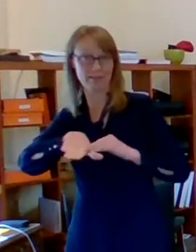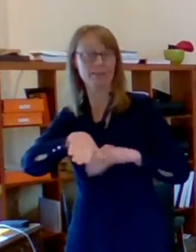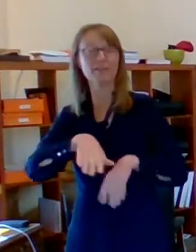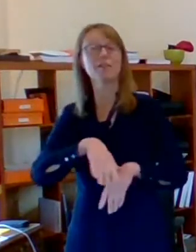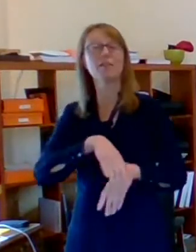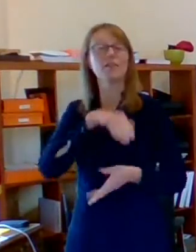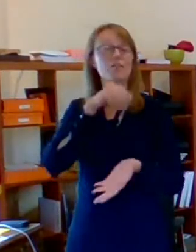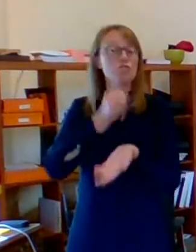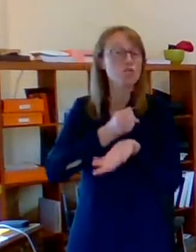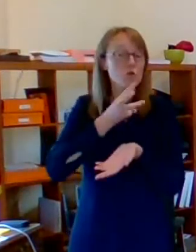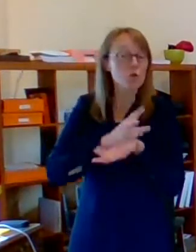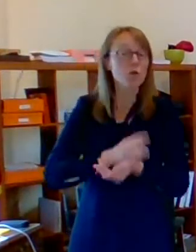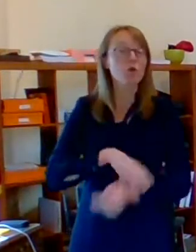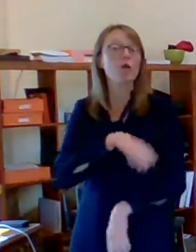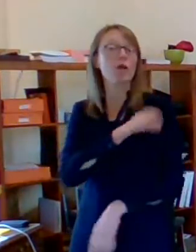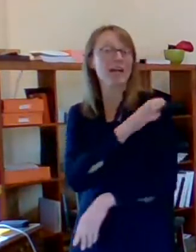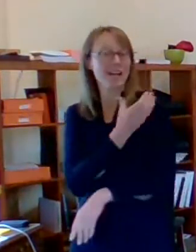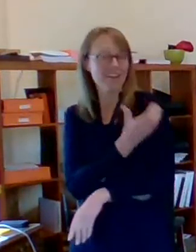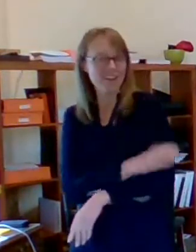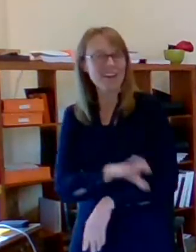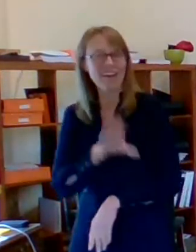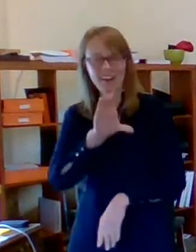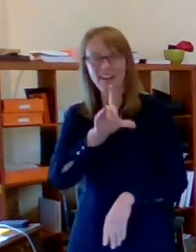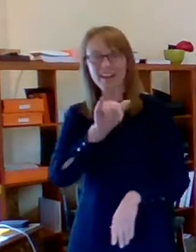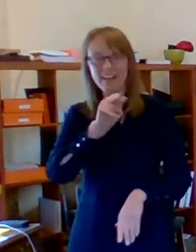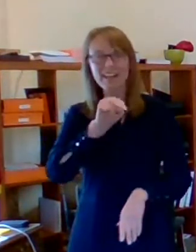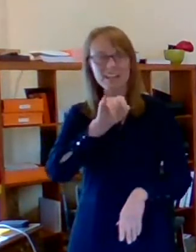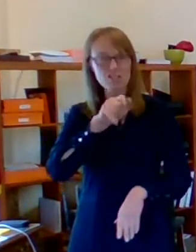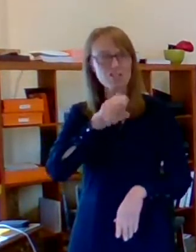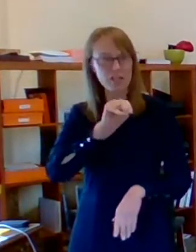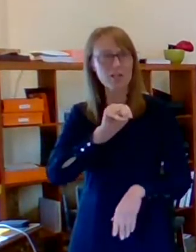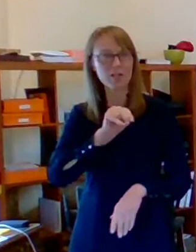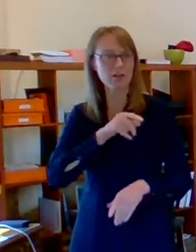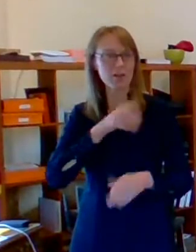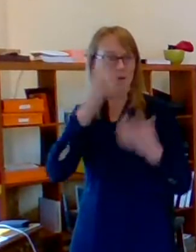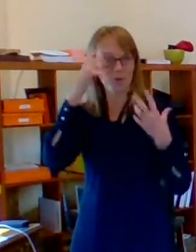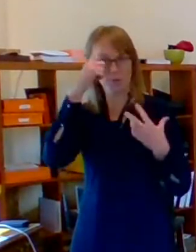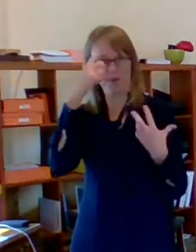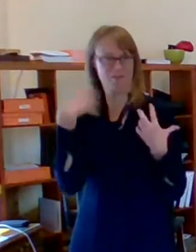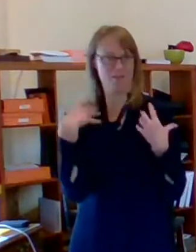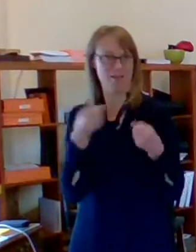trying to connect people to services. So that is a